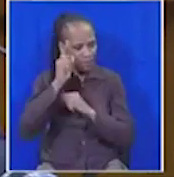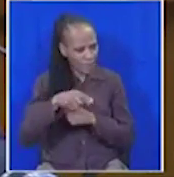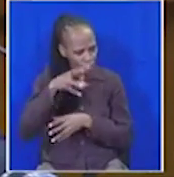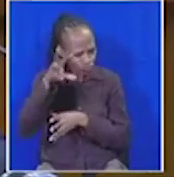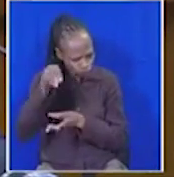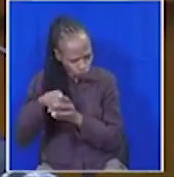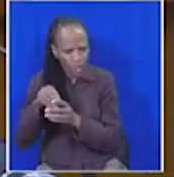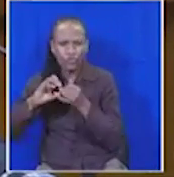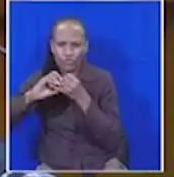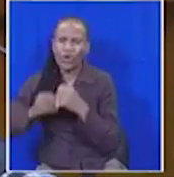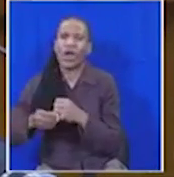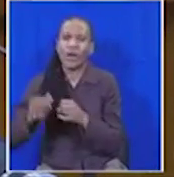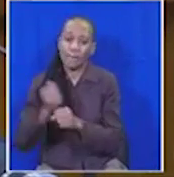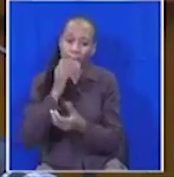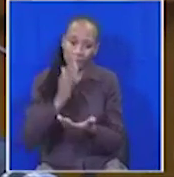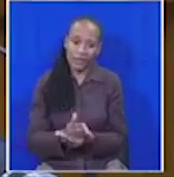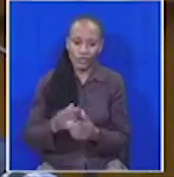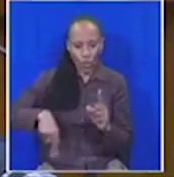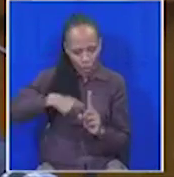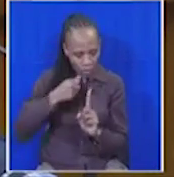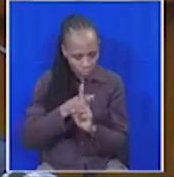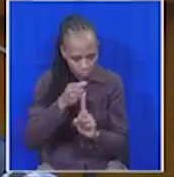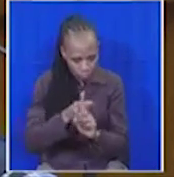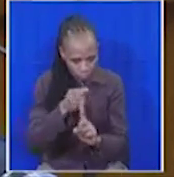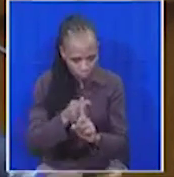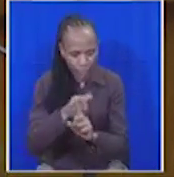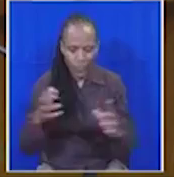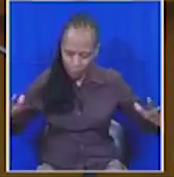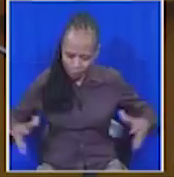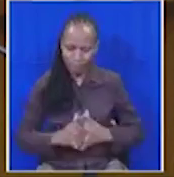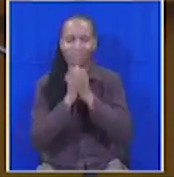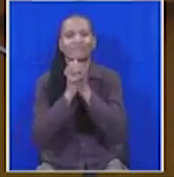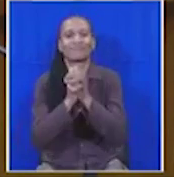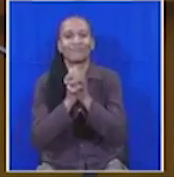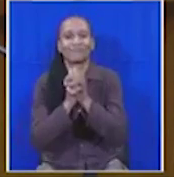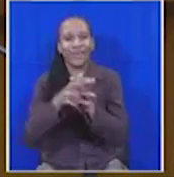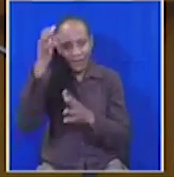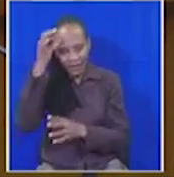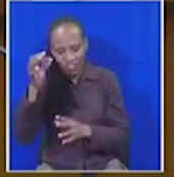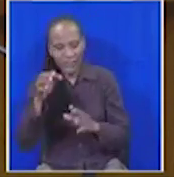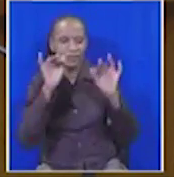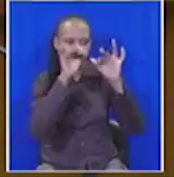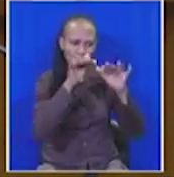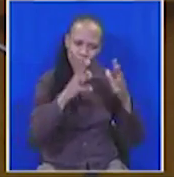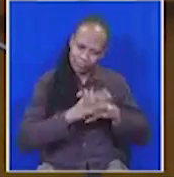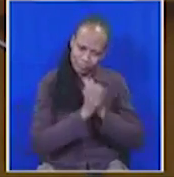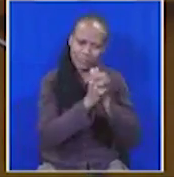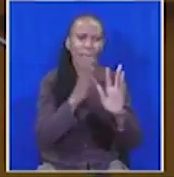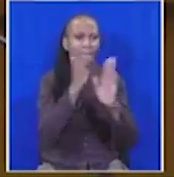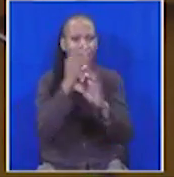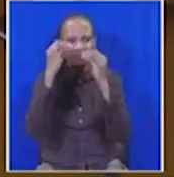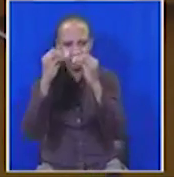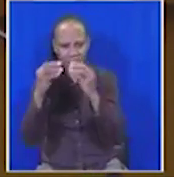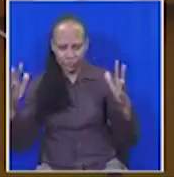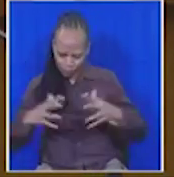consolidated effort to ensure that we fight united as the government, united as the civil society, private sector,